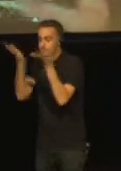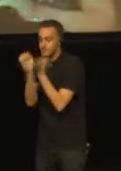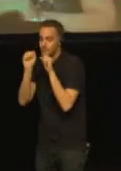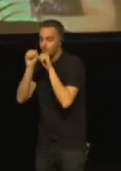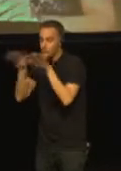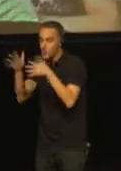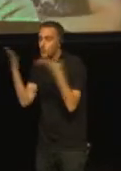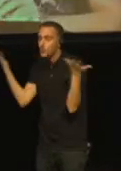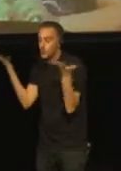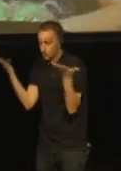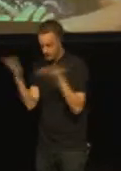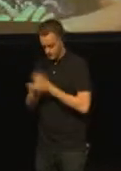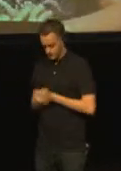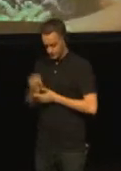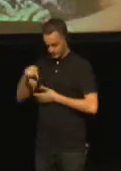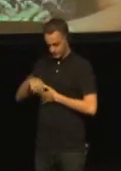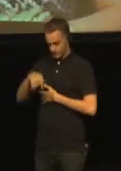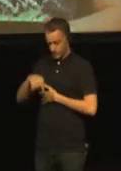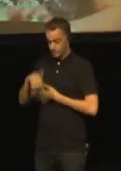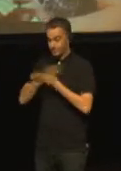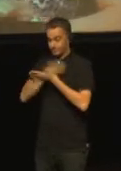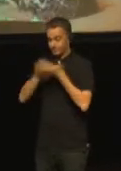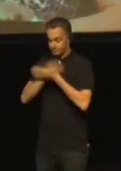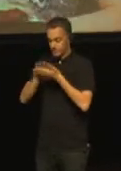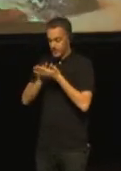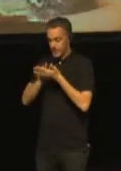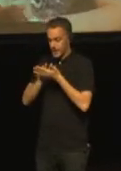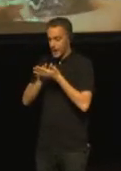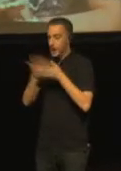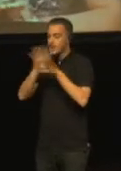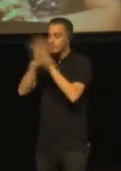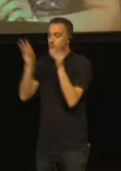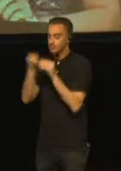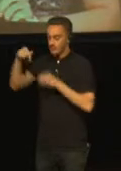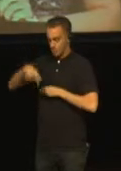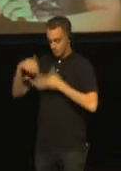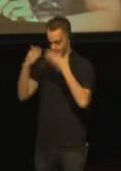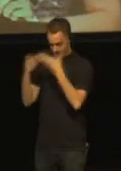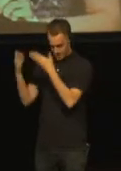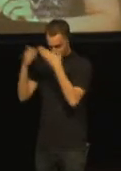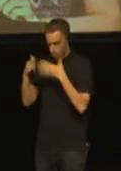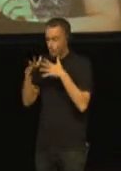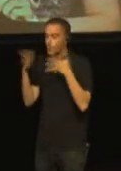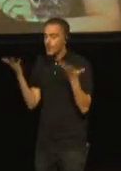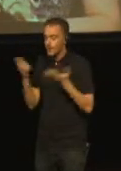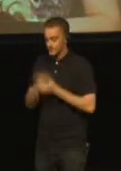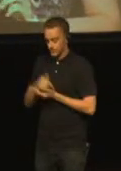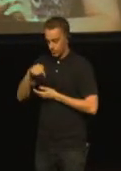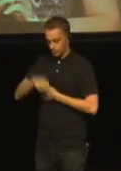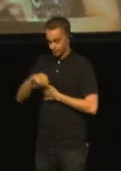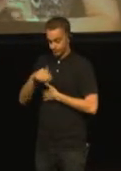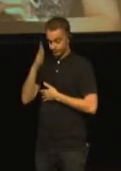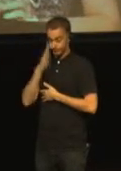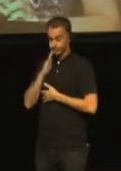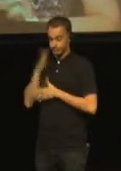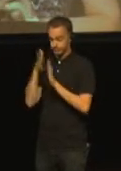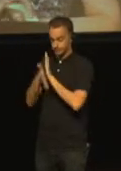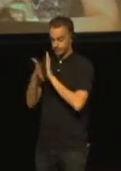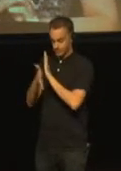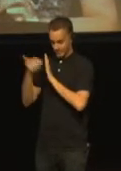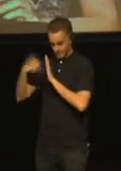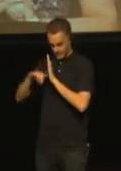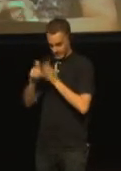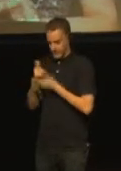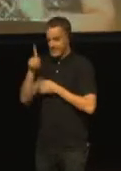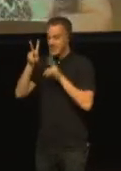what happened, some of the outcomes of the study. So as we've heard already today, the whole point of the project was to provide